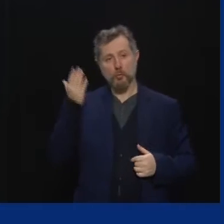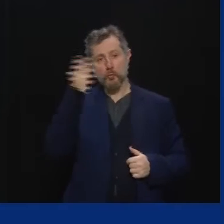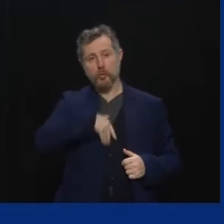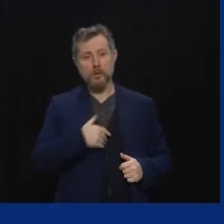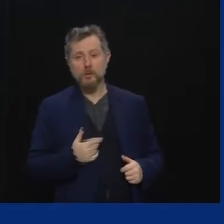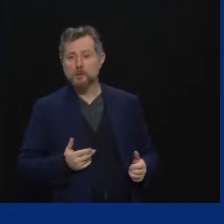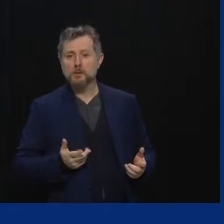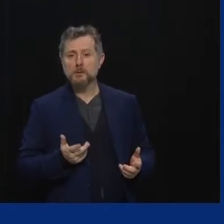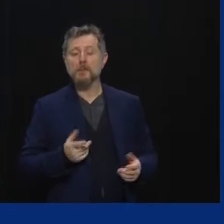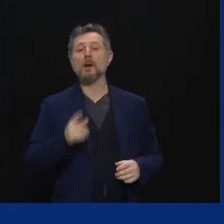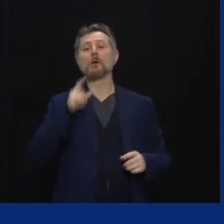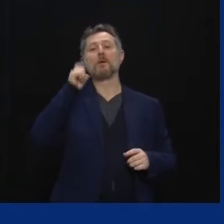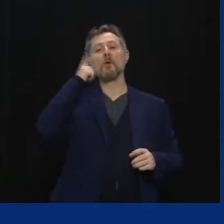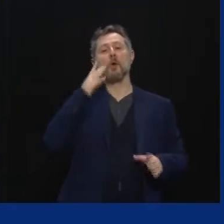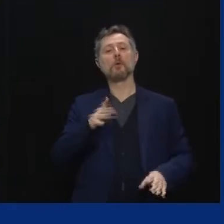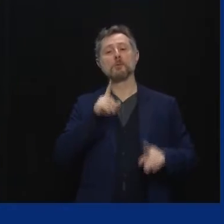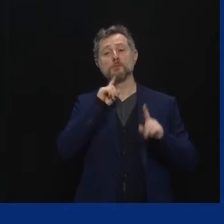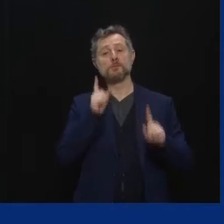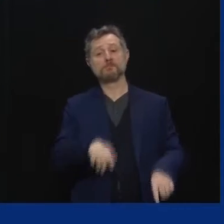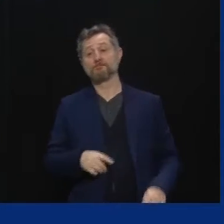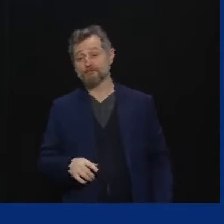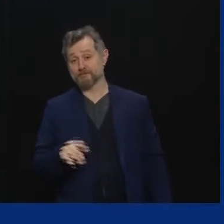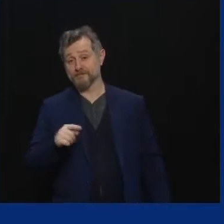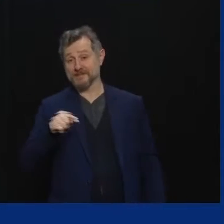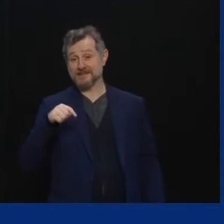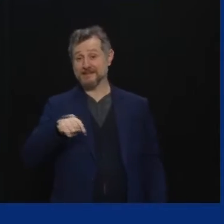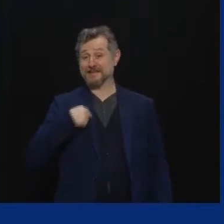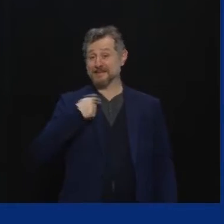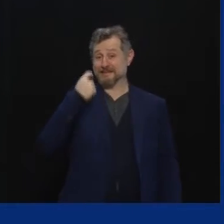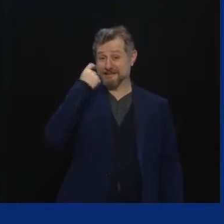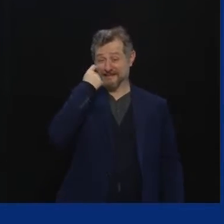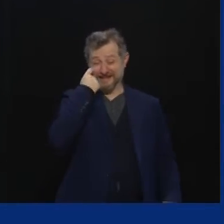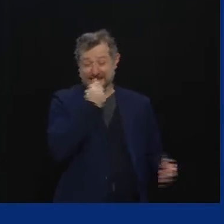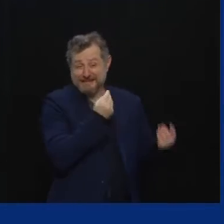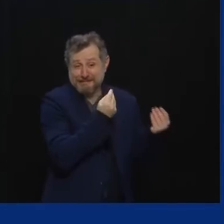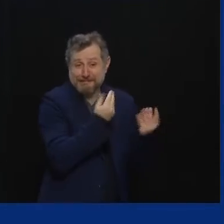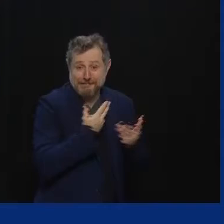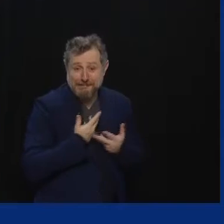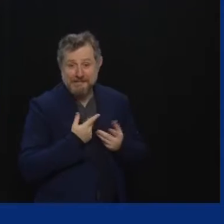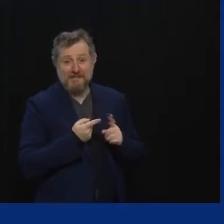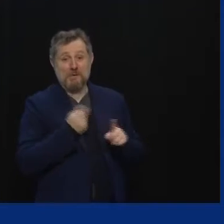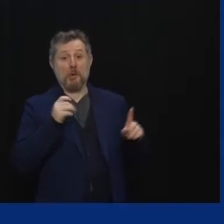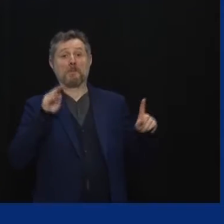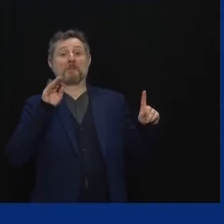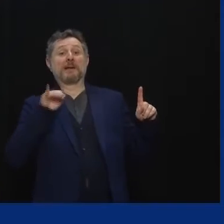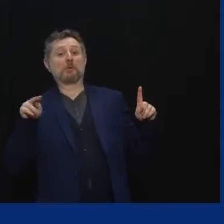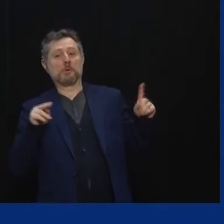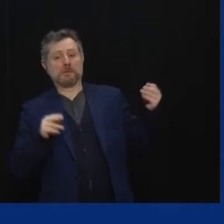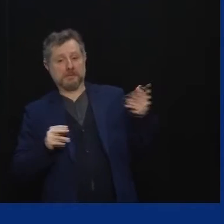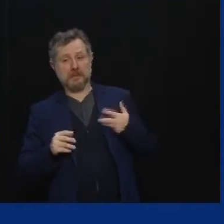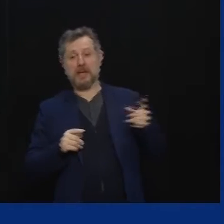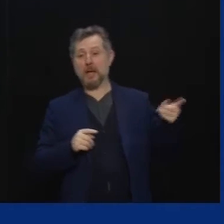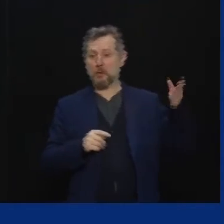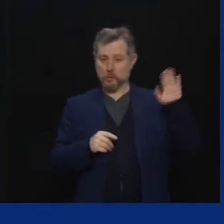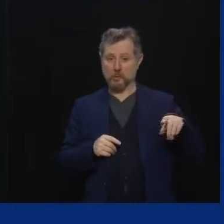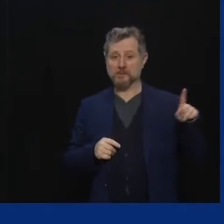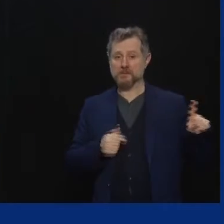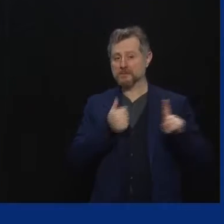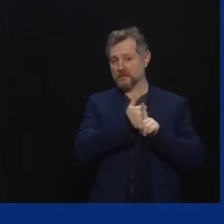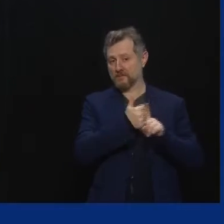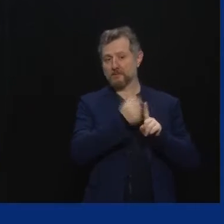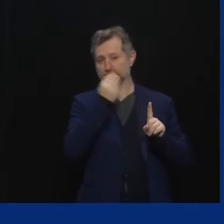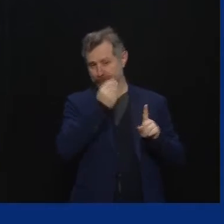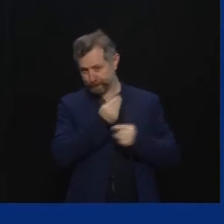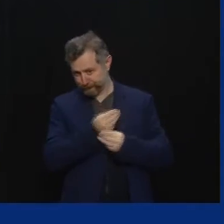just got received notification from the Department of Health from Minnesota. I understand they just issued a press release on providing more